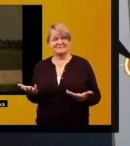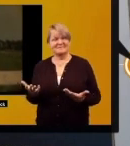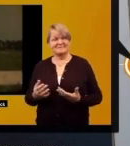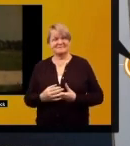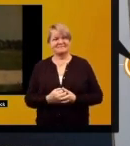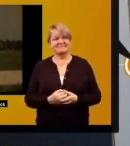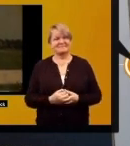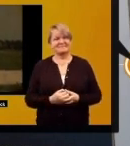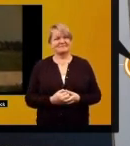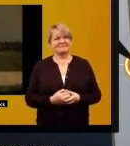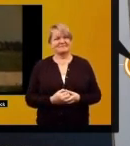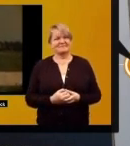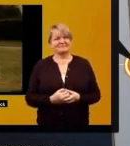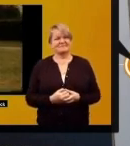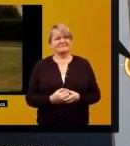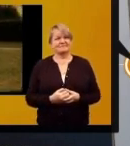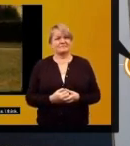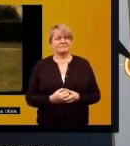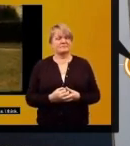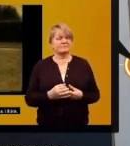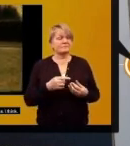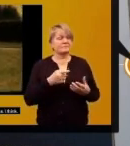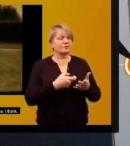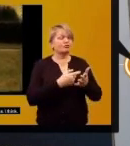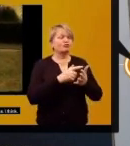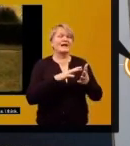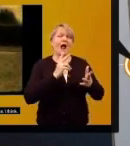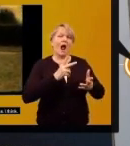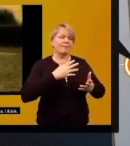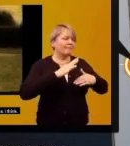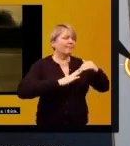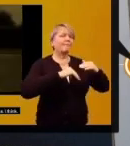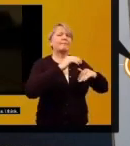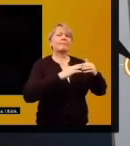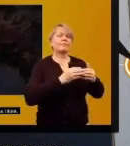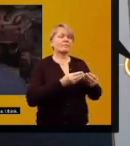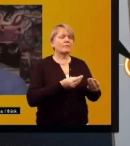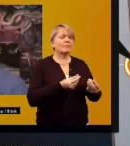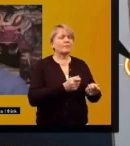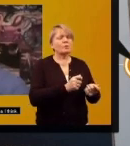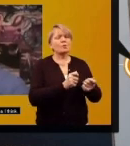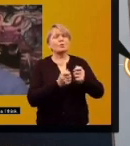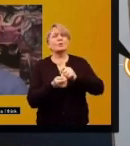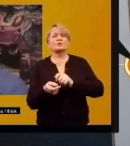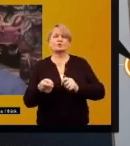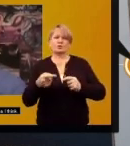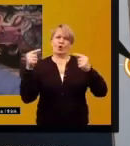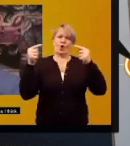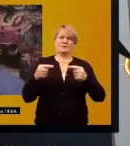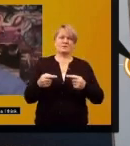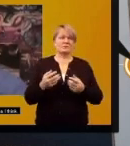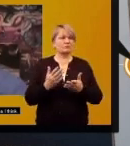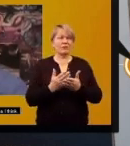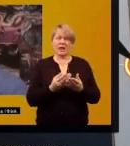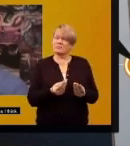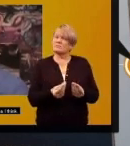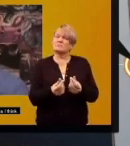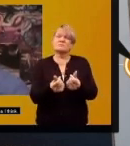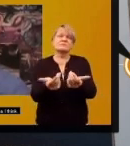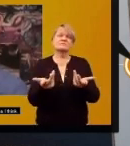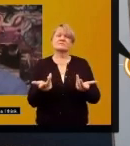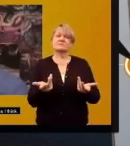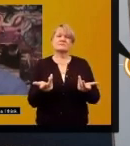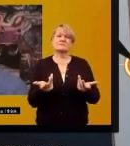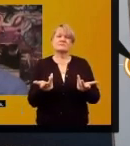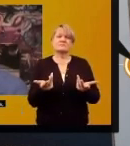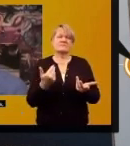there, and that was it, hooked. The switch from rehab to competition was